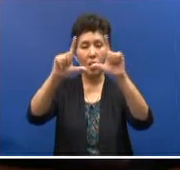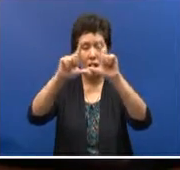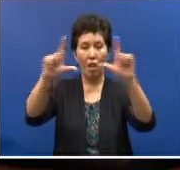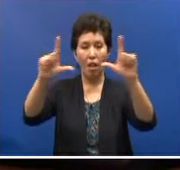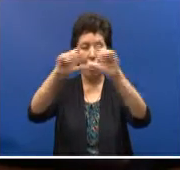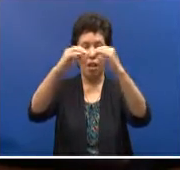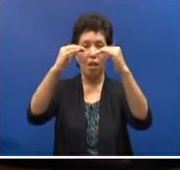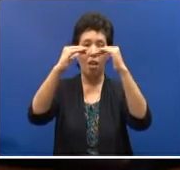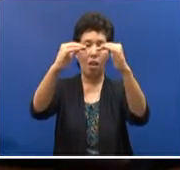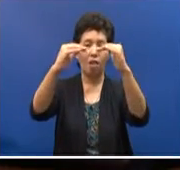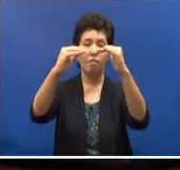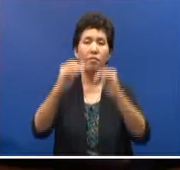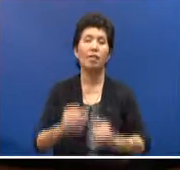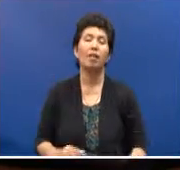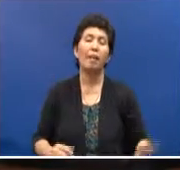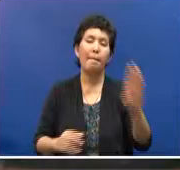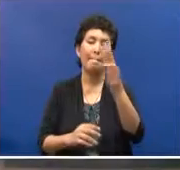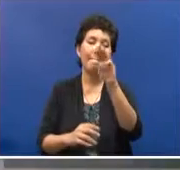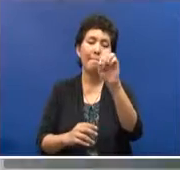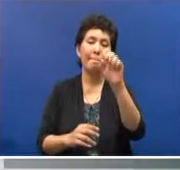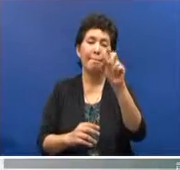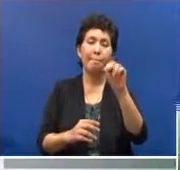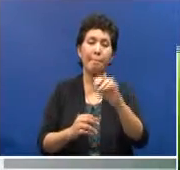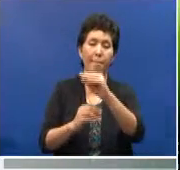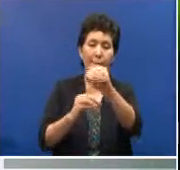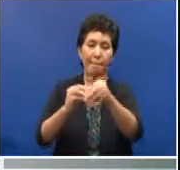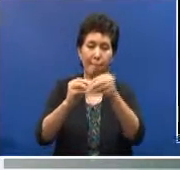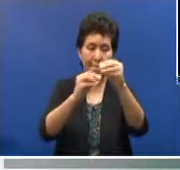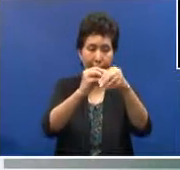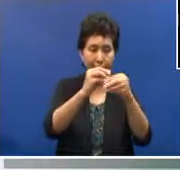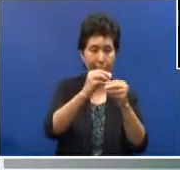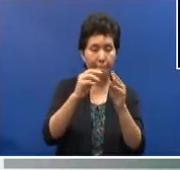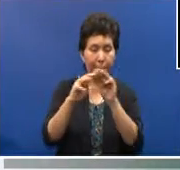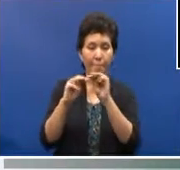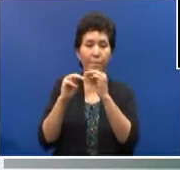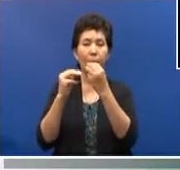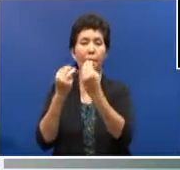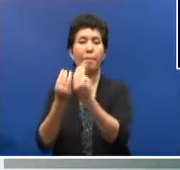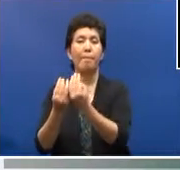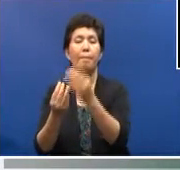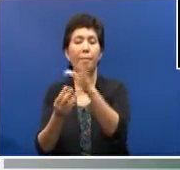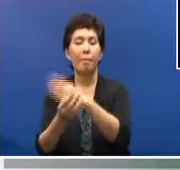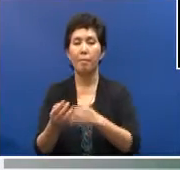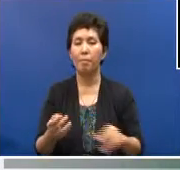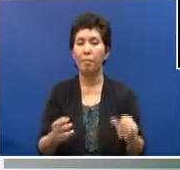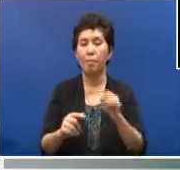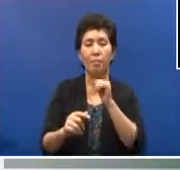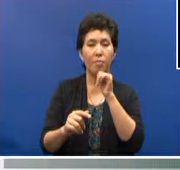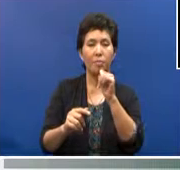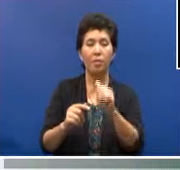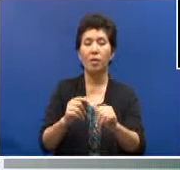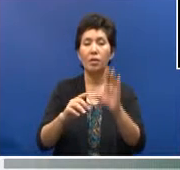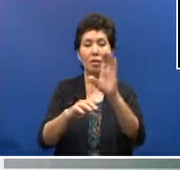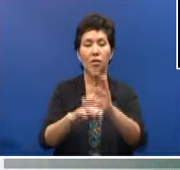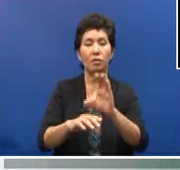minority groups are absorbed into mainstream society already. Okay, and they are not only at the cultural